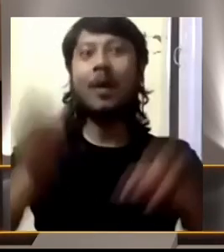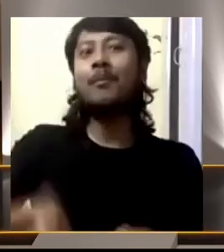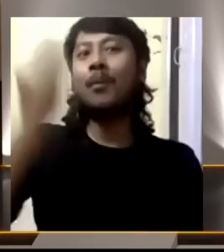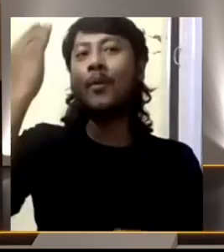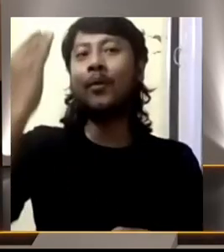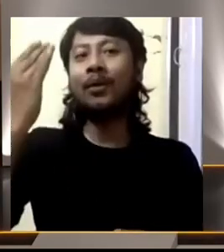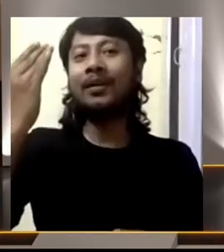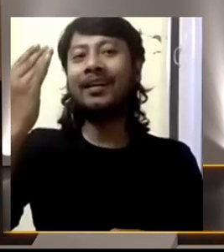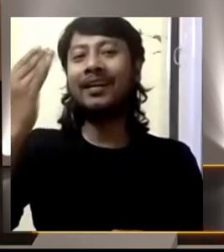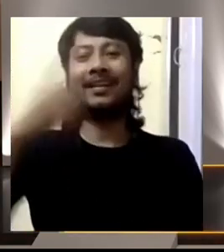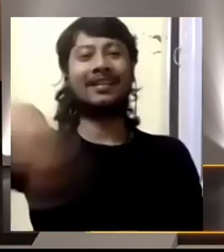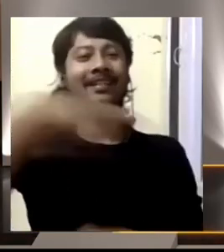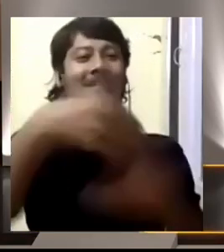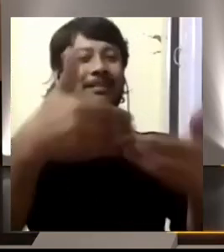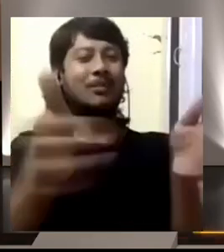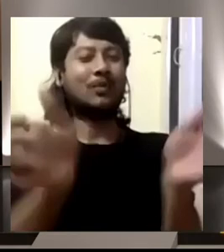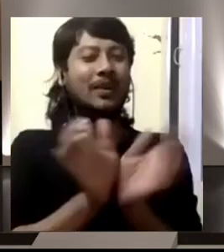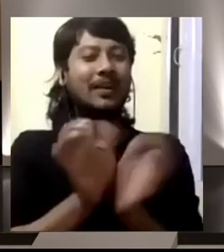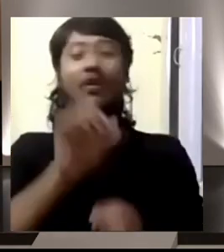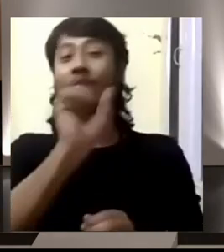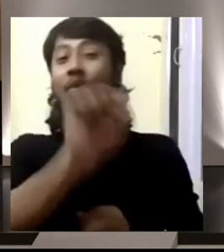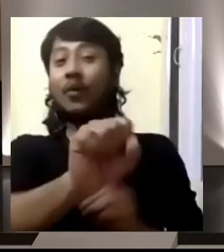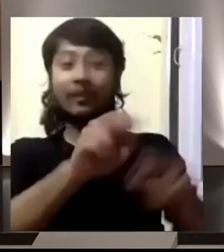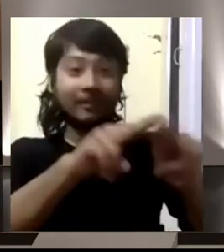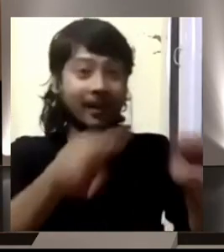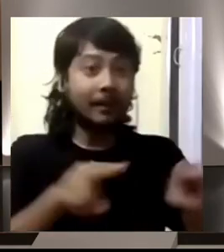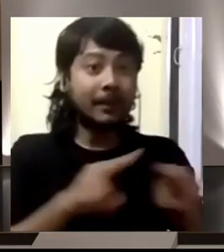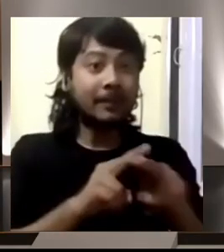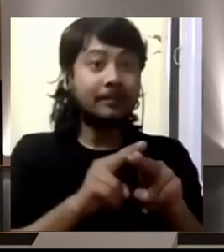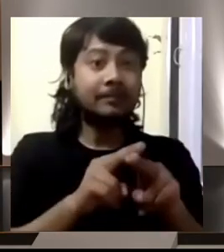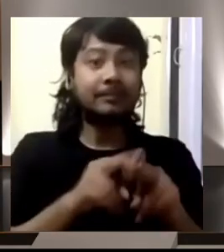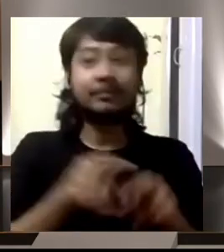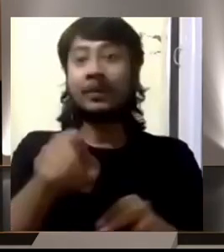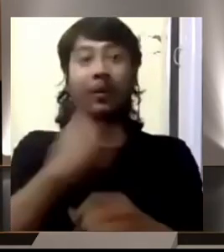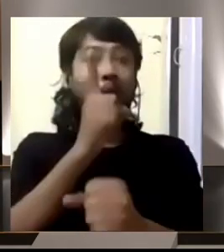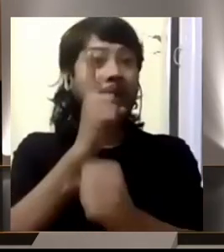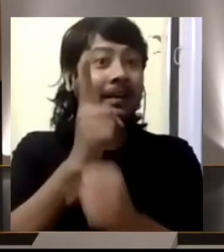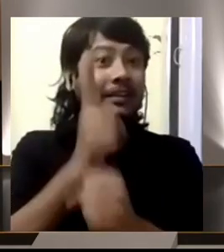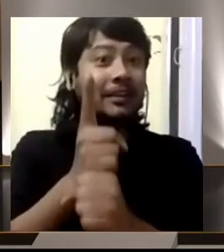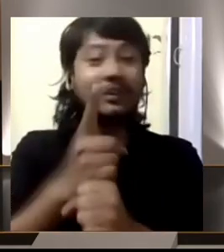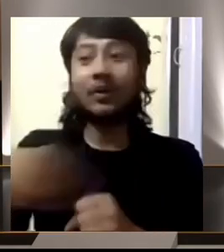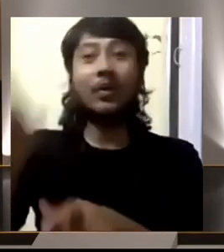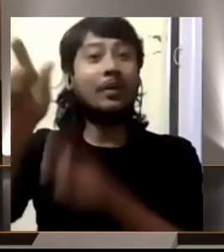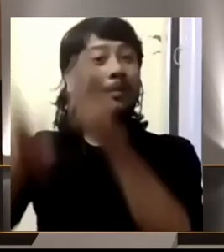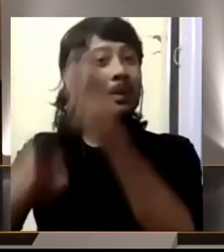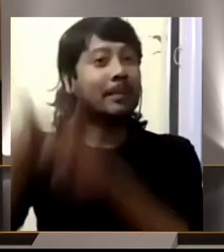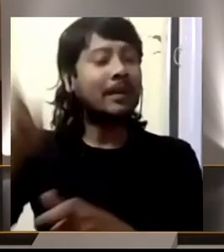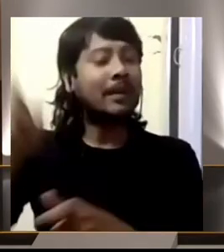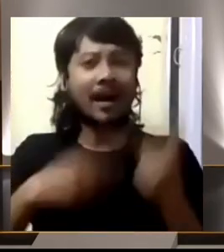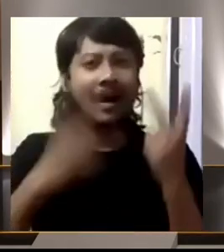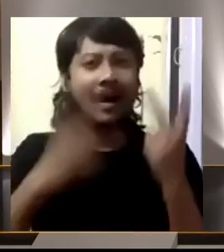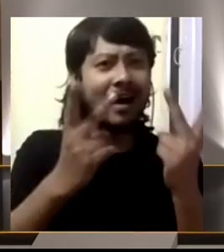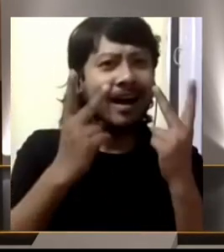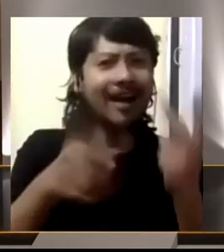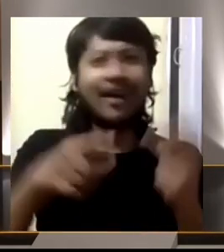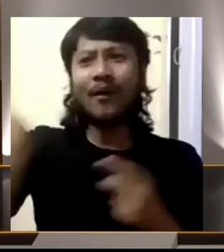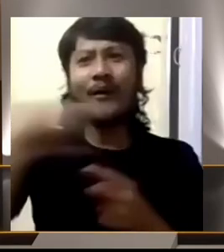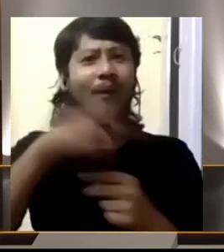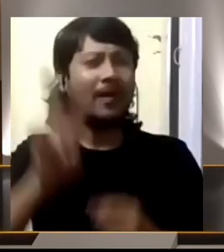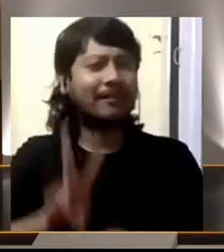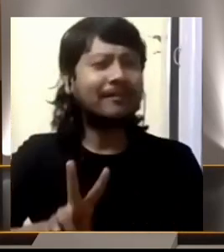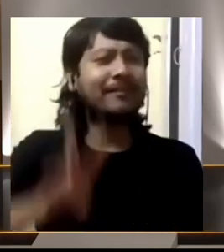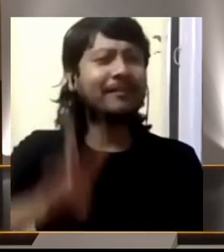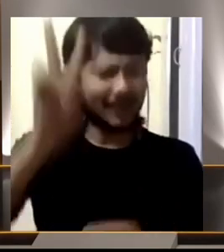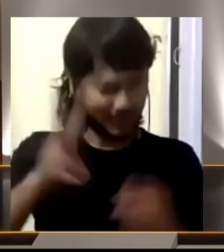your families, your teachers. And I thought that there was something beautiful in the way you connected and cared that all of us